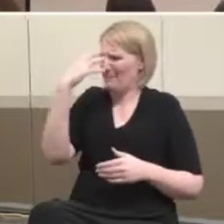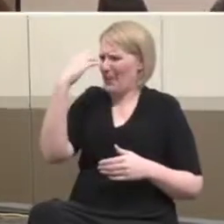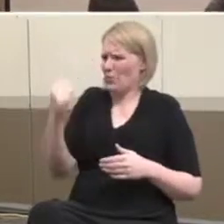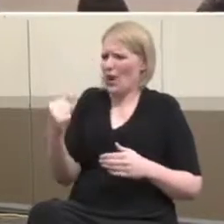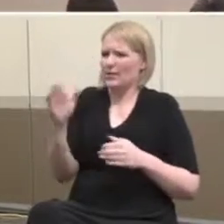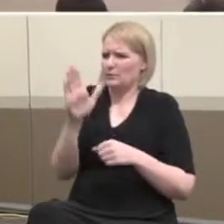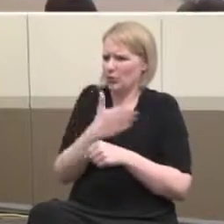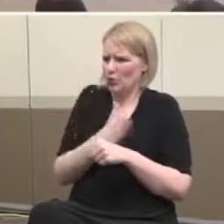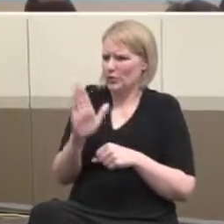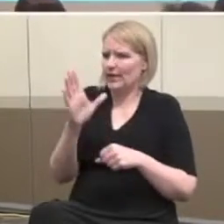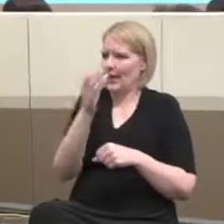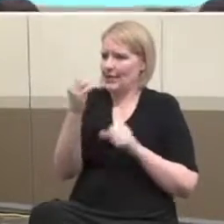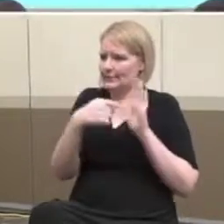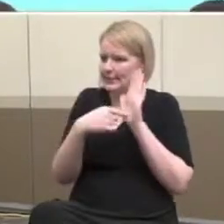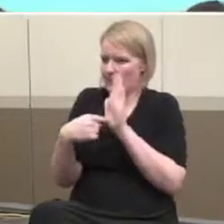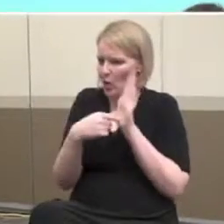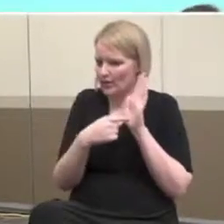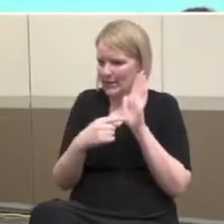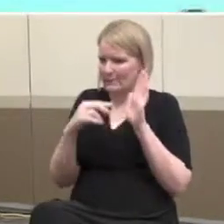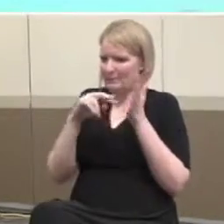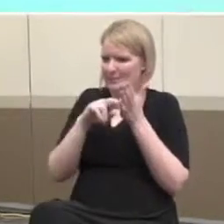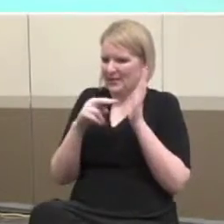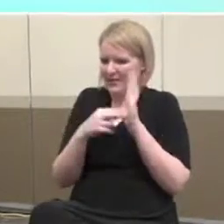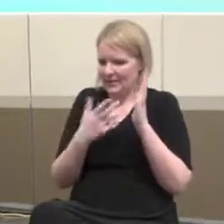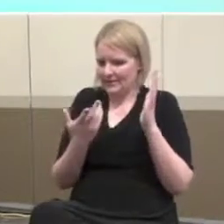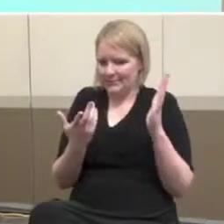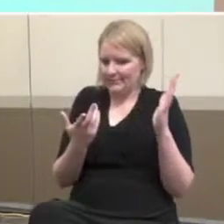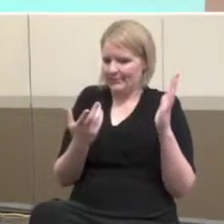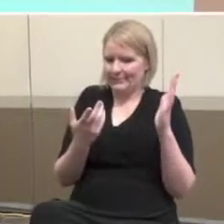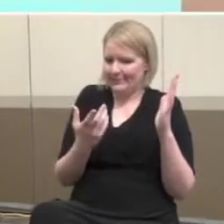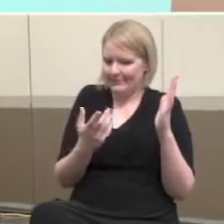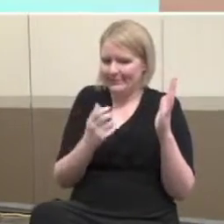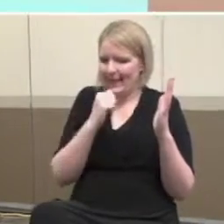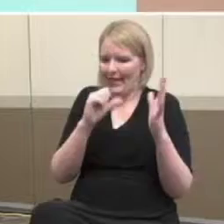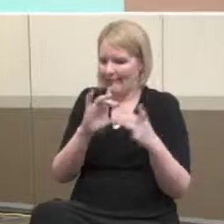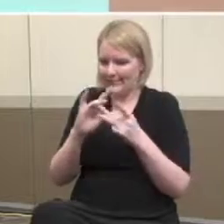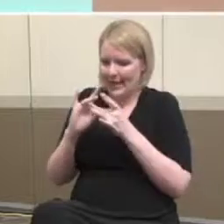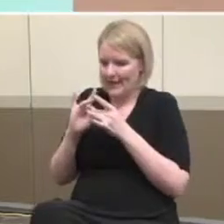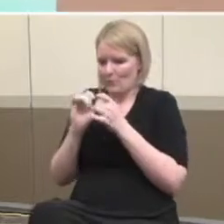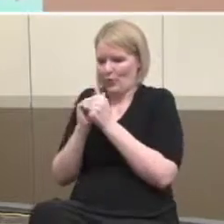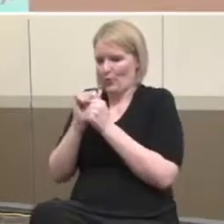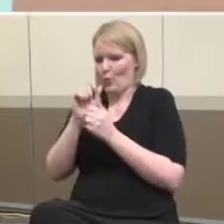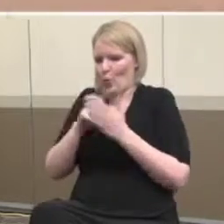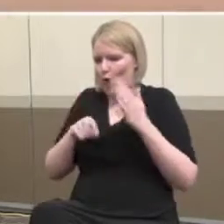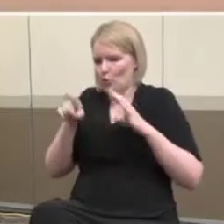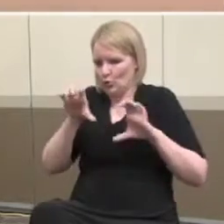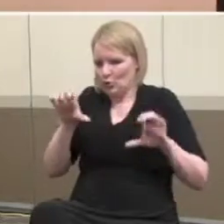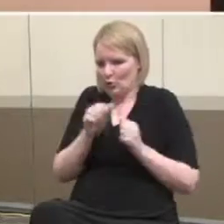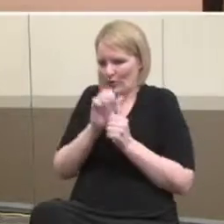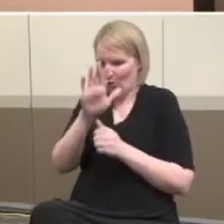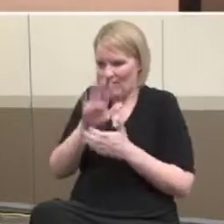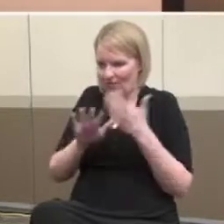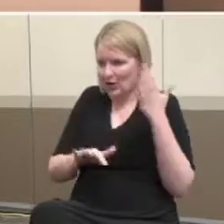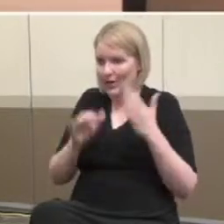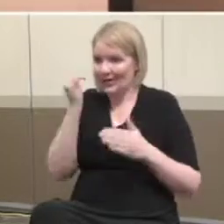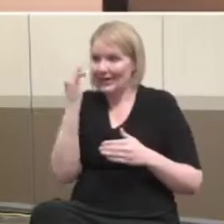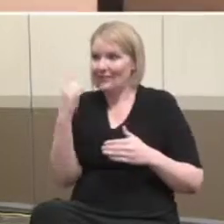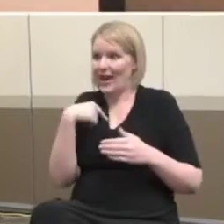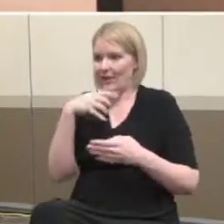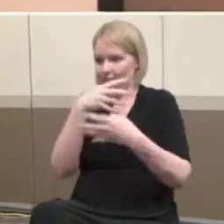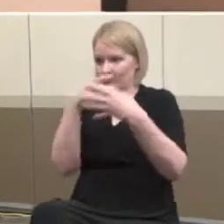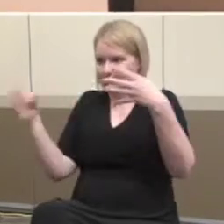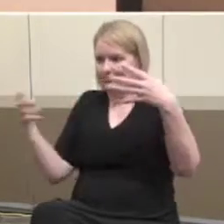and musical symbols that don't mean the thing we do with them in a totally different way than we do other things. You know, looking at an F on a space of a